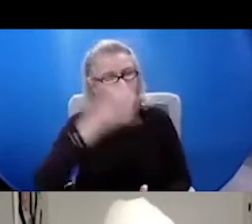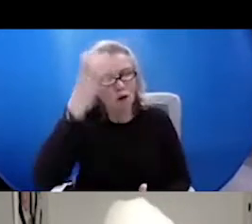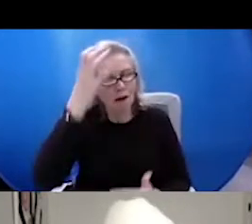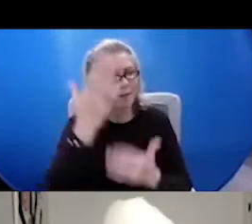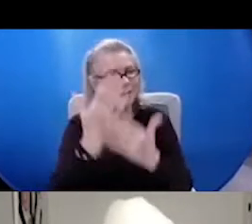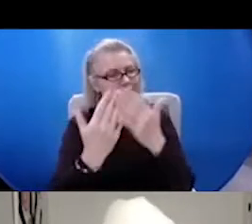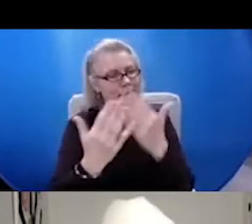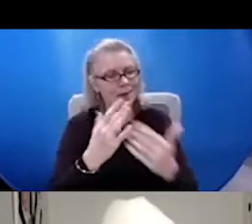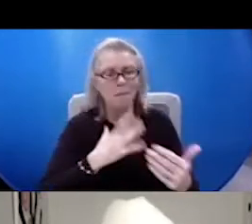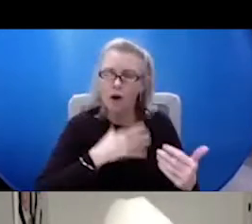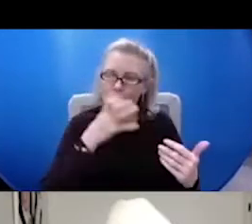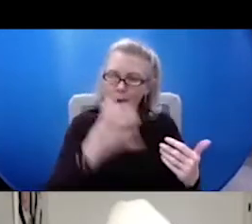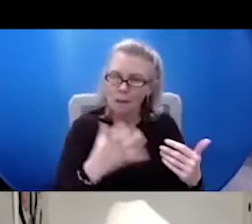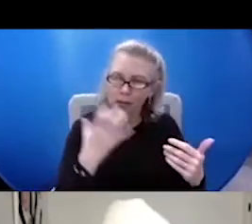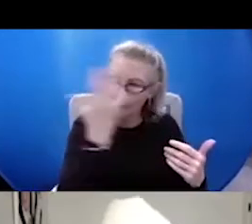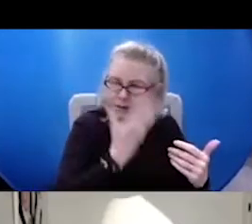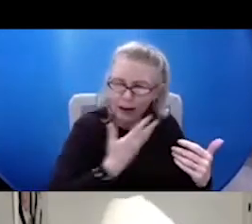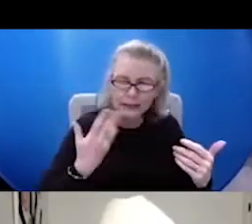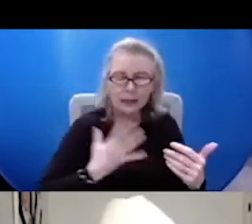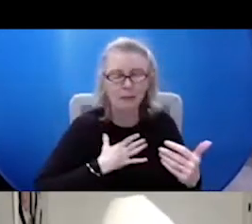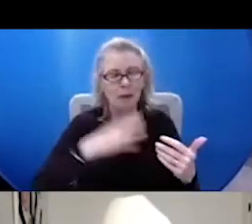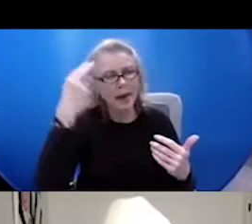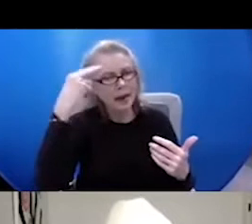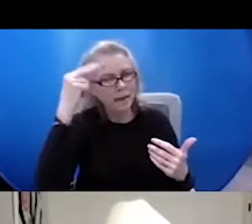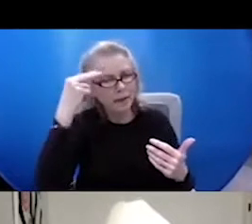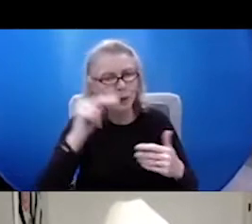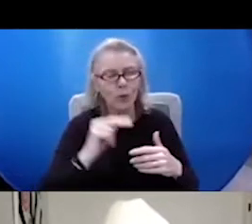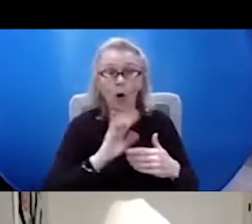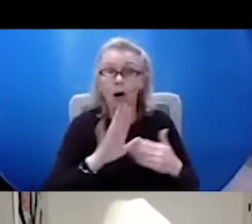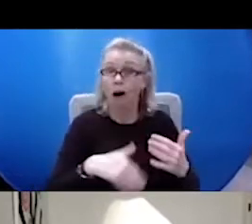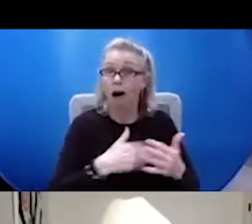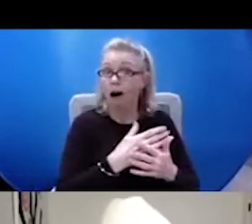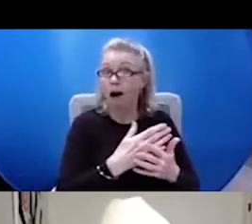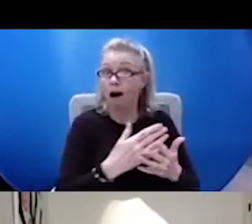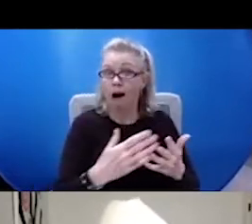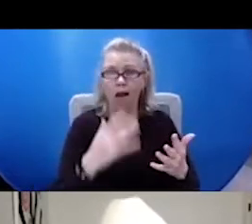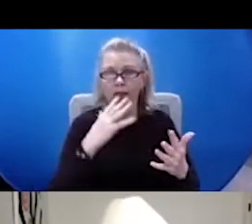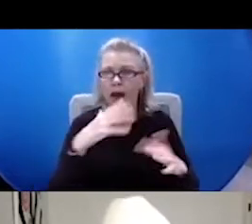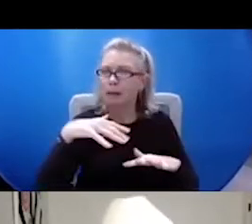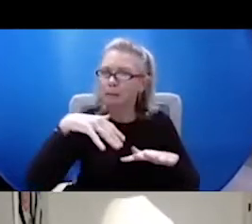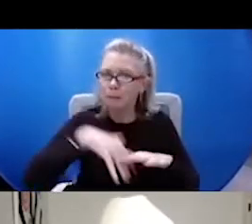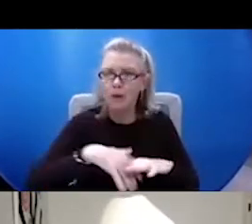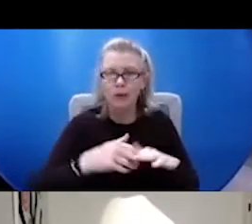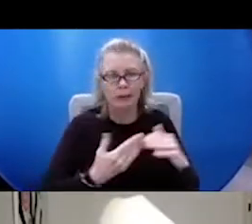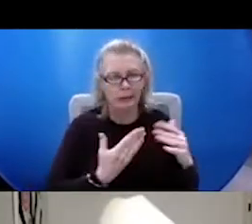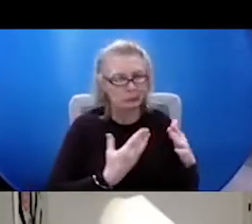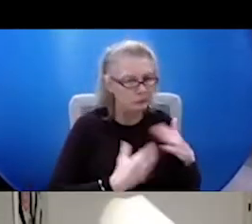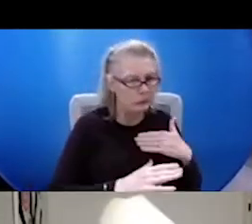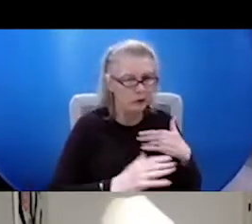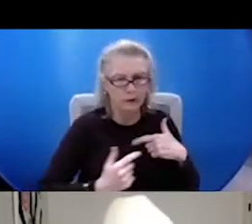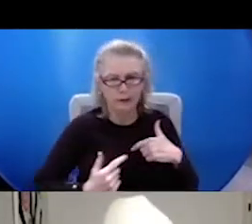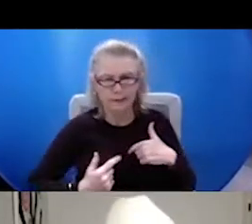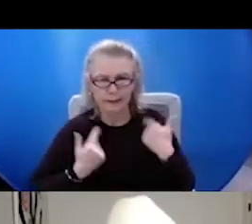grandmother's face, you see my nephew. All of these things were bounded in birth and death and lived